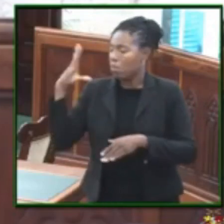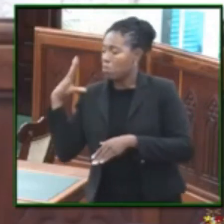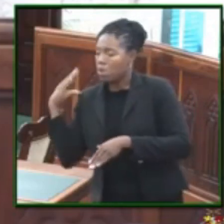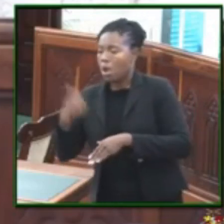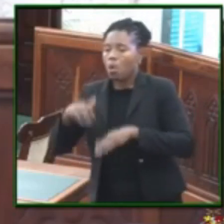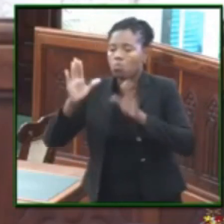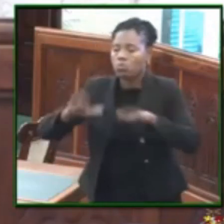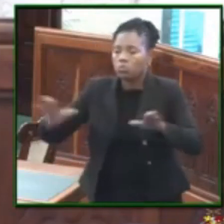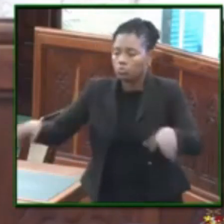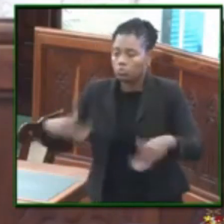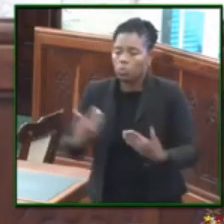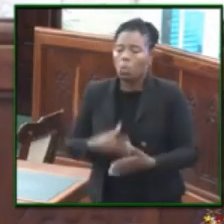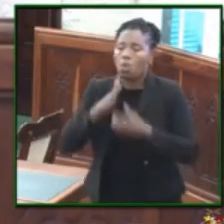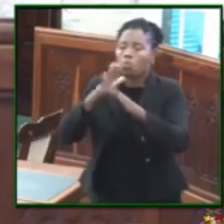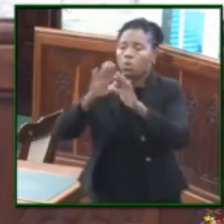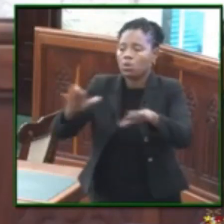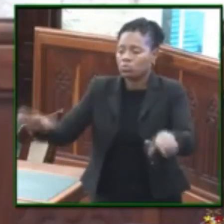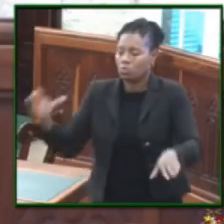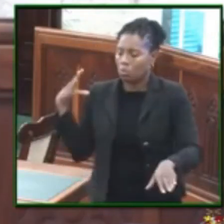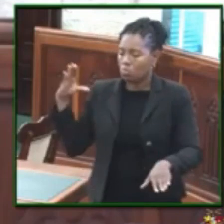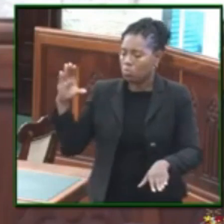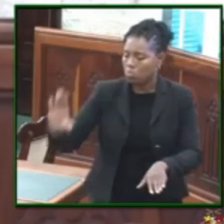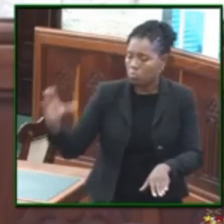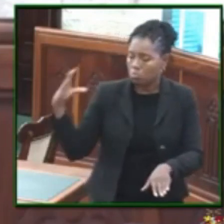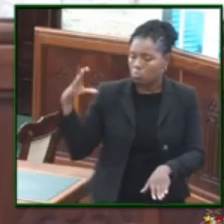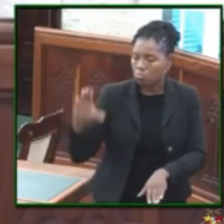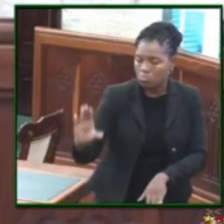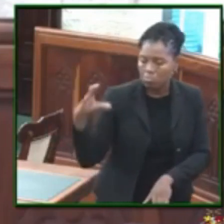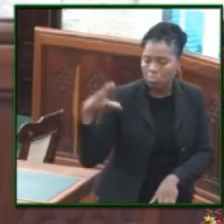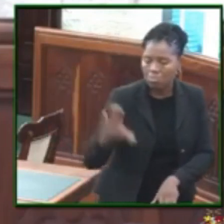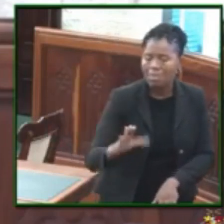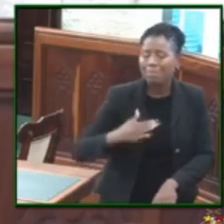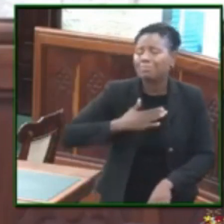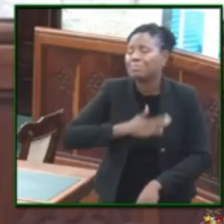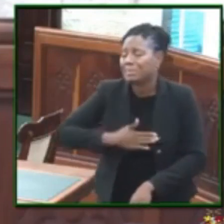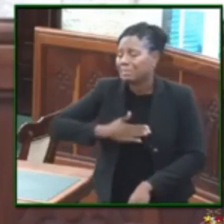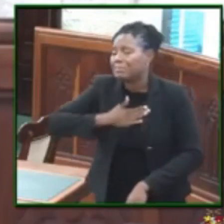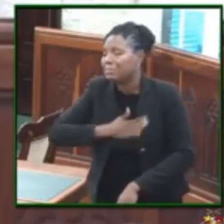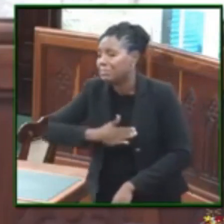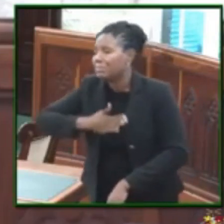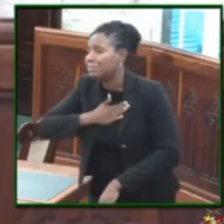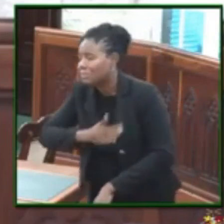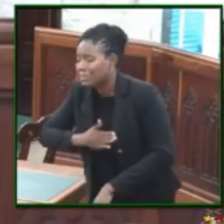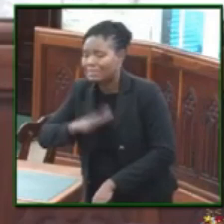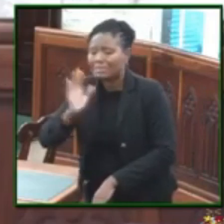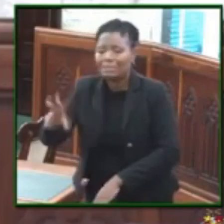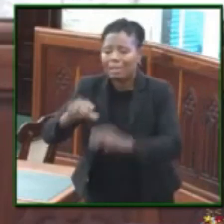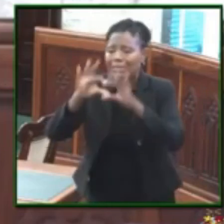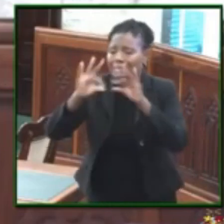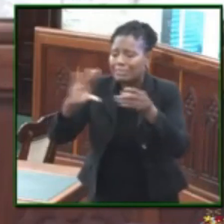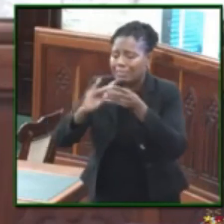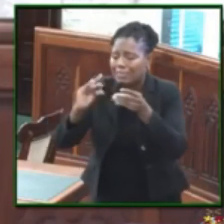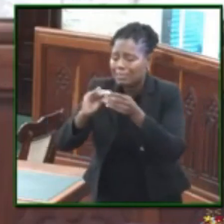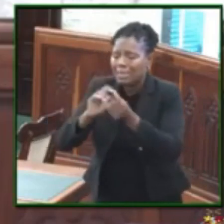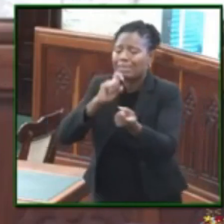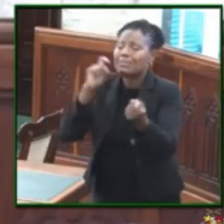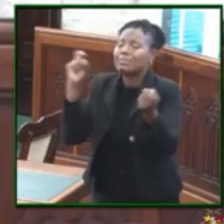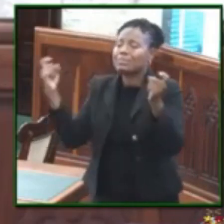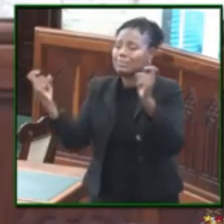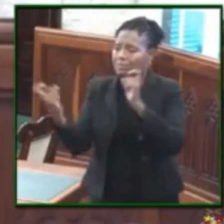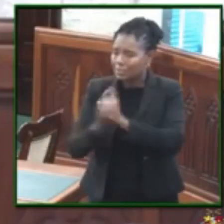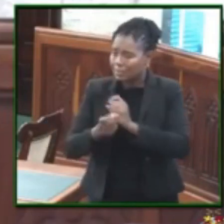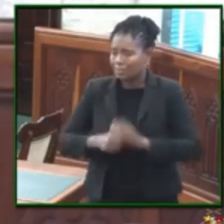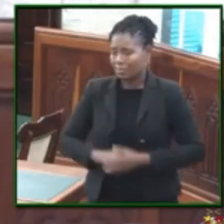and grandchildren. I hear that every day, honorable member. So please, please, please amend that statement. You